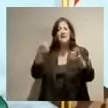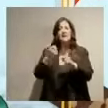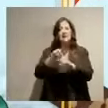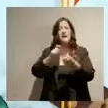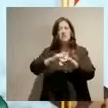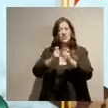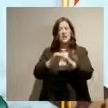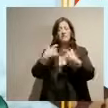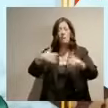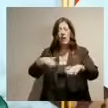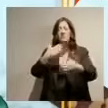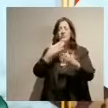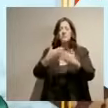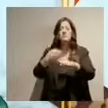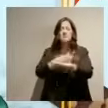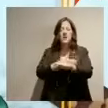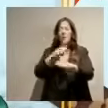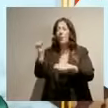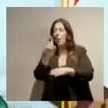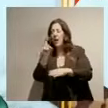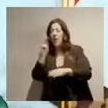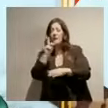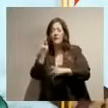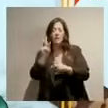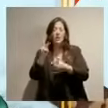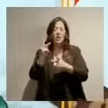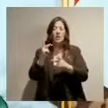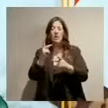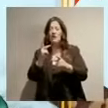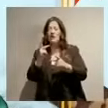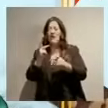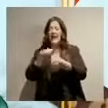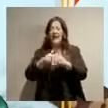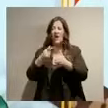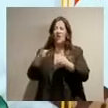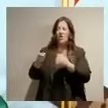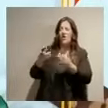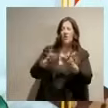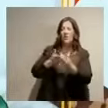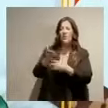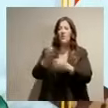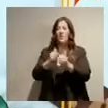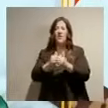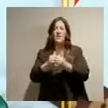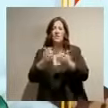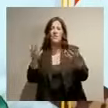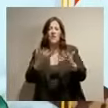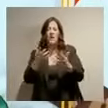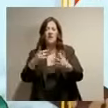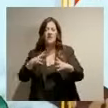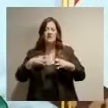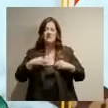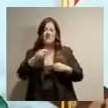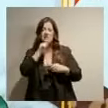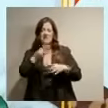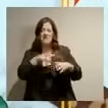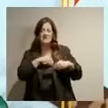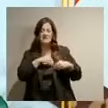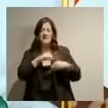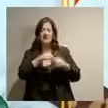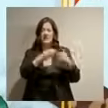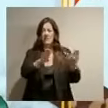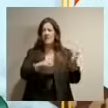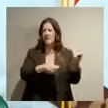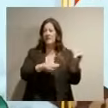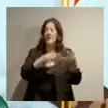about where people are. And it goes to, I think, one of the questions was asked earlier about public's appetite. And the public wants